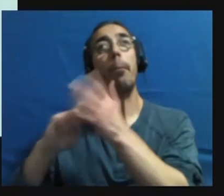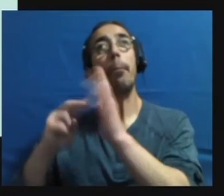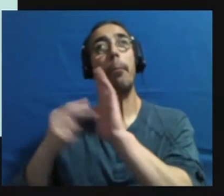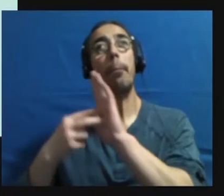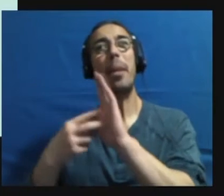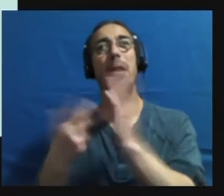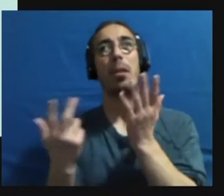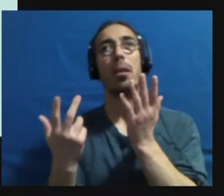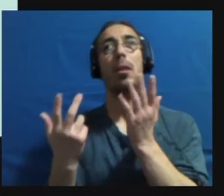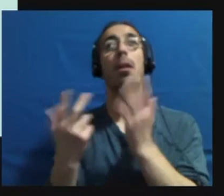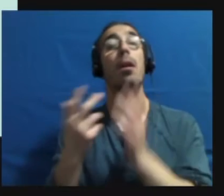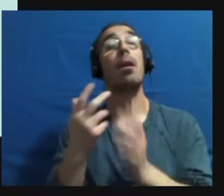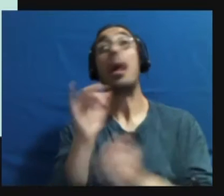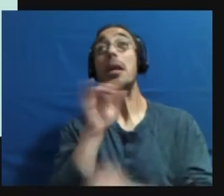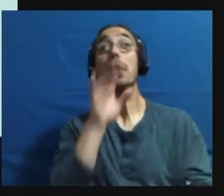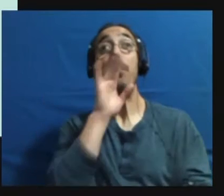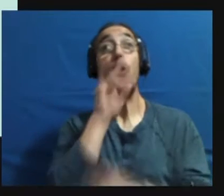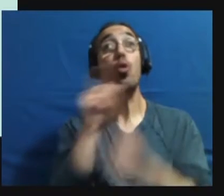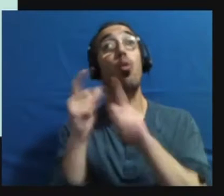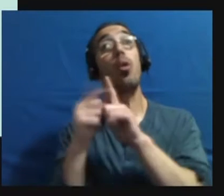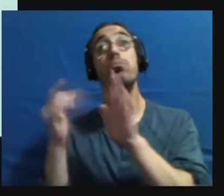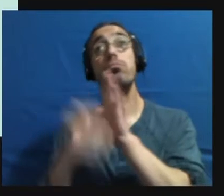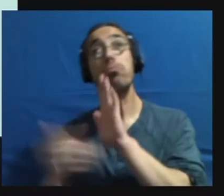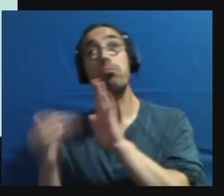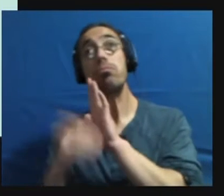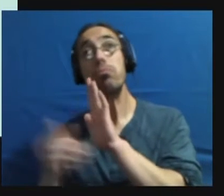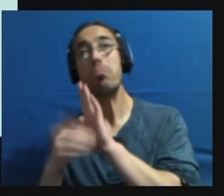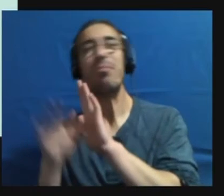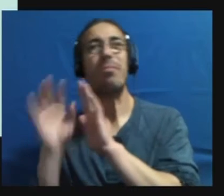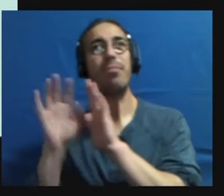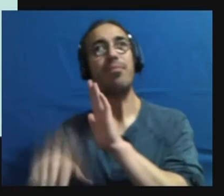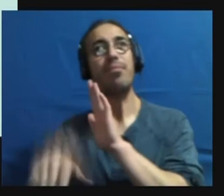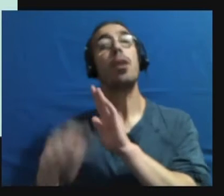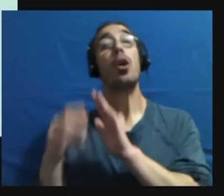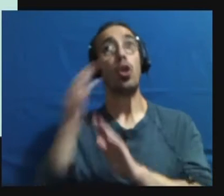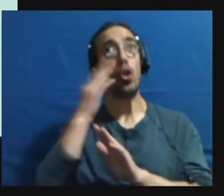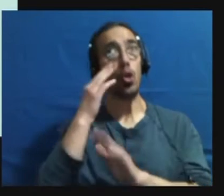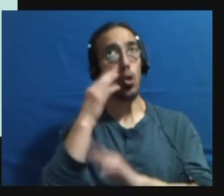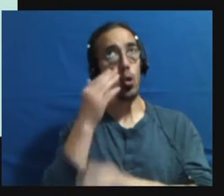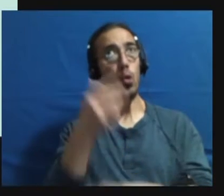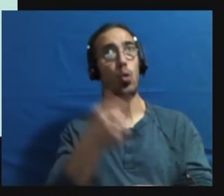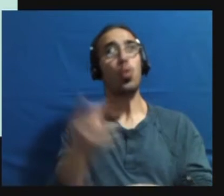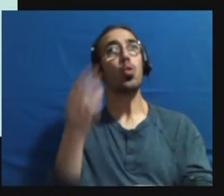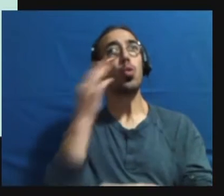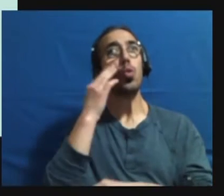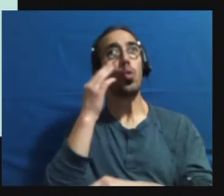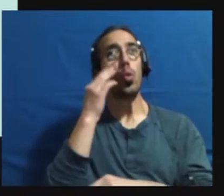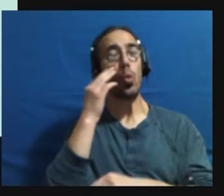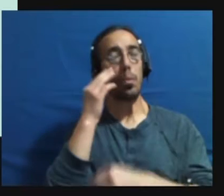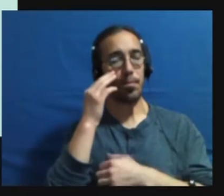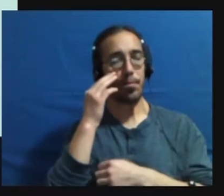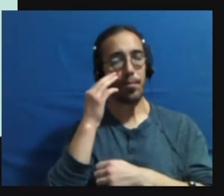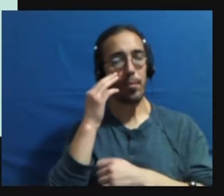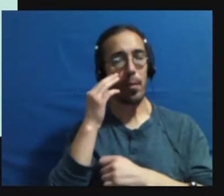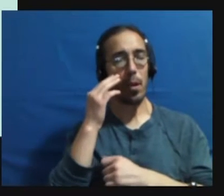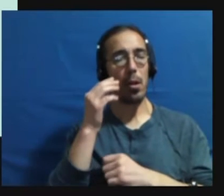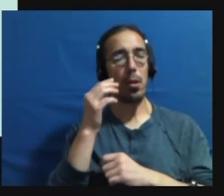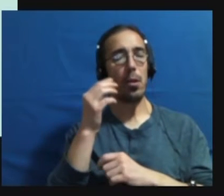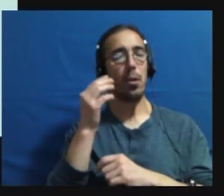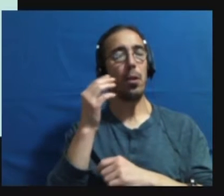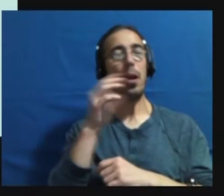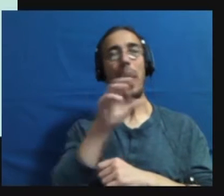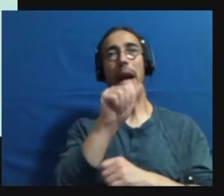of spoken words. But as I'm sure many people who have been with those who use AAC to